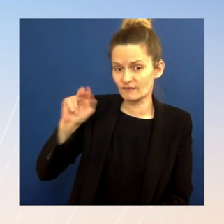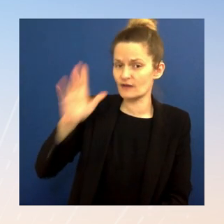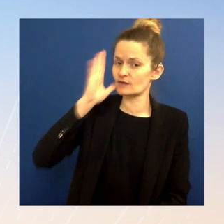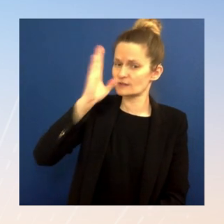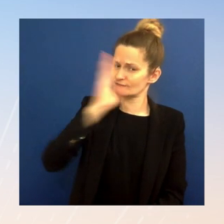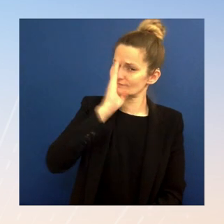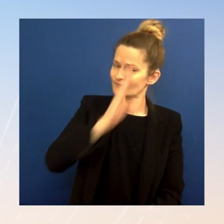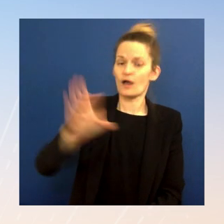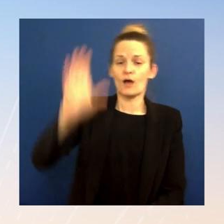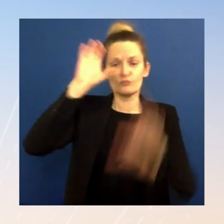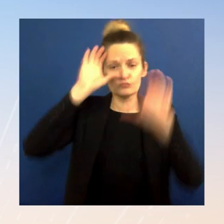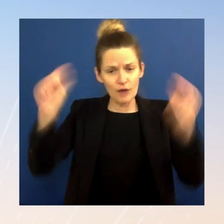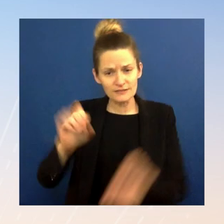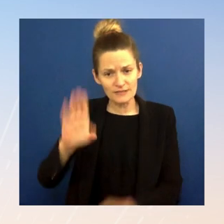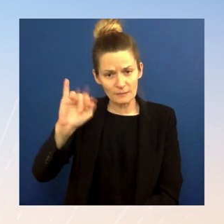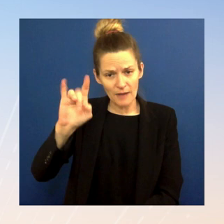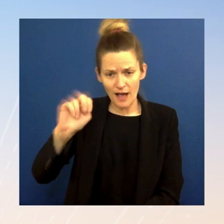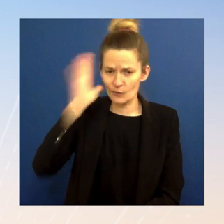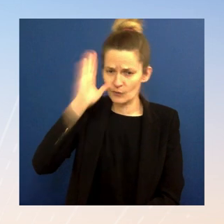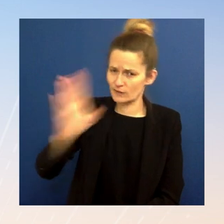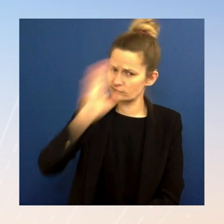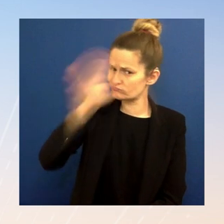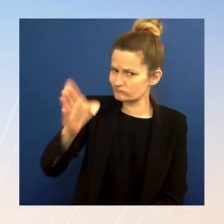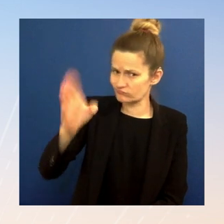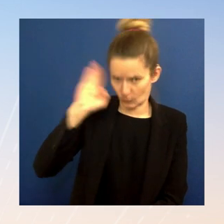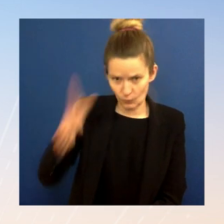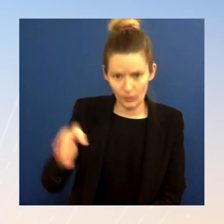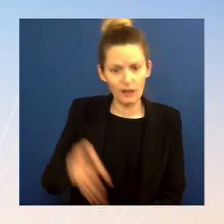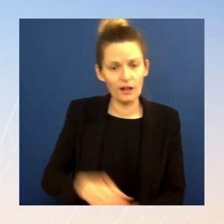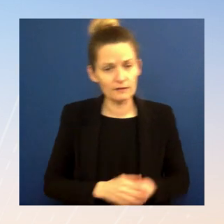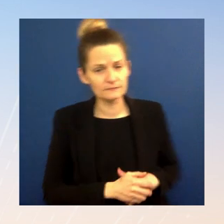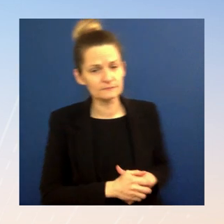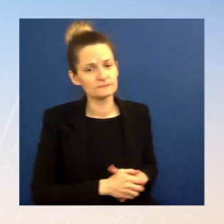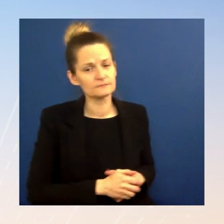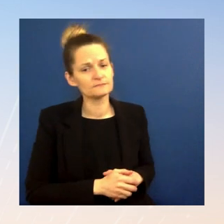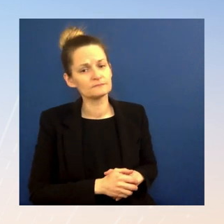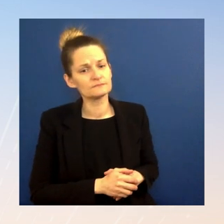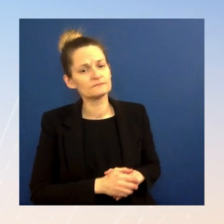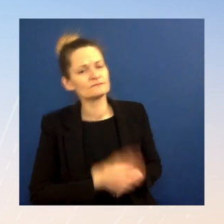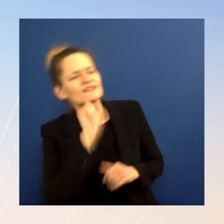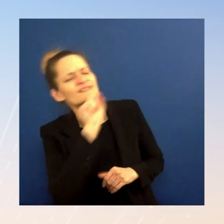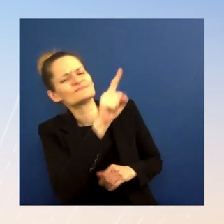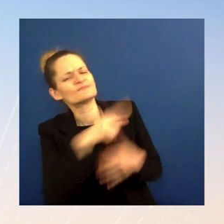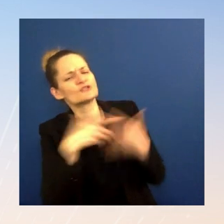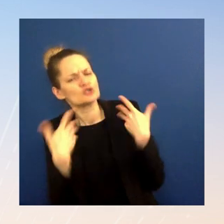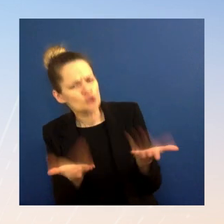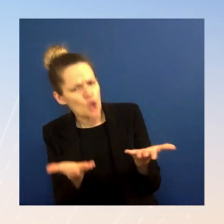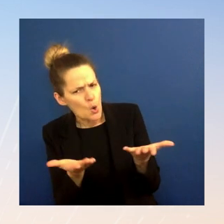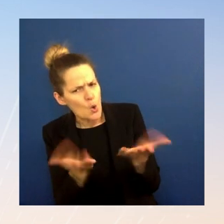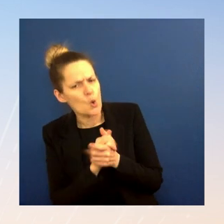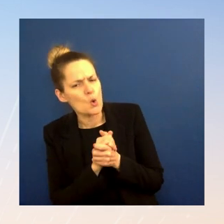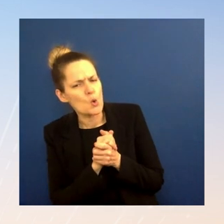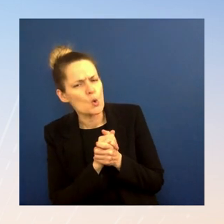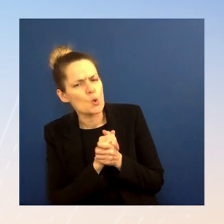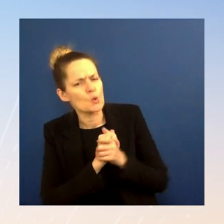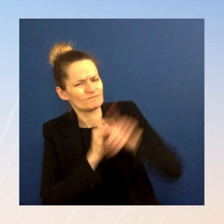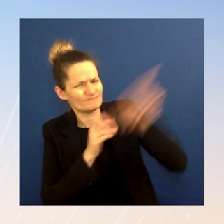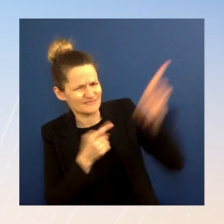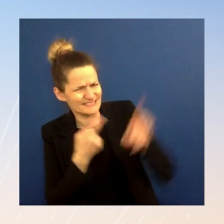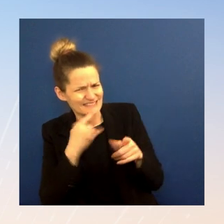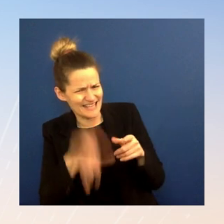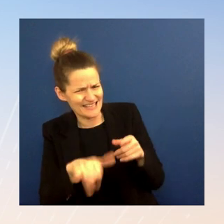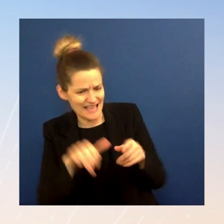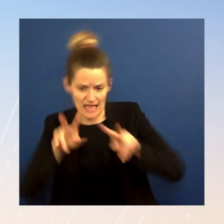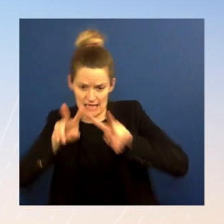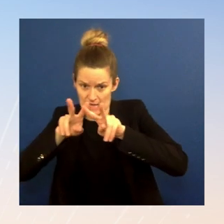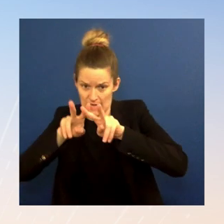The phone call is going to be an opportunity to assess where she stands. Should we take that to mean that it's not clear that the Chinese have made up their mind